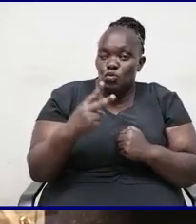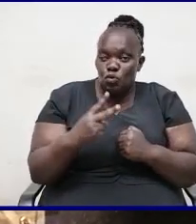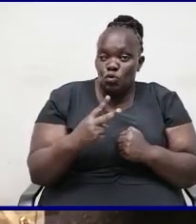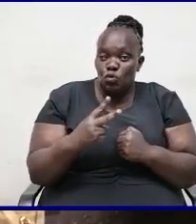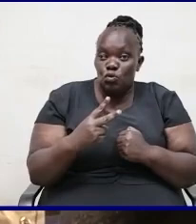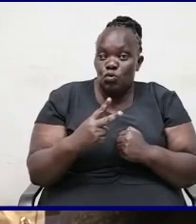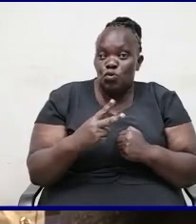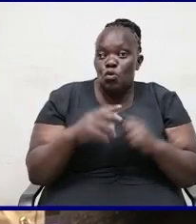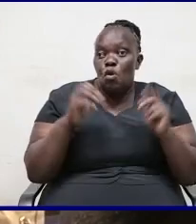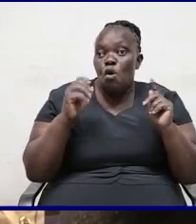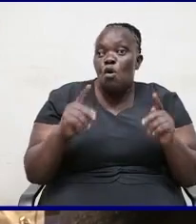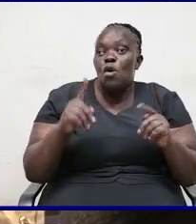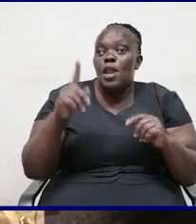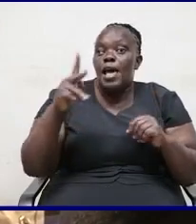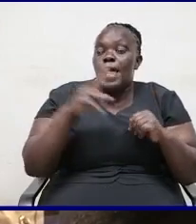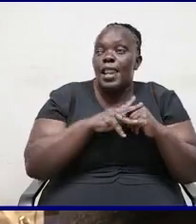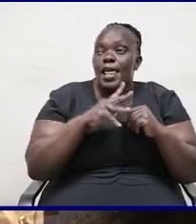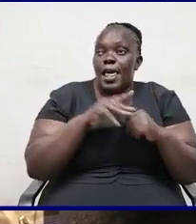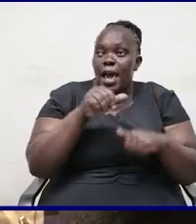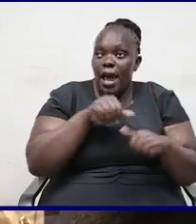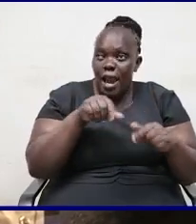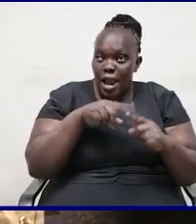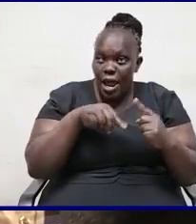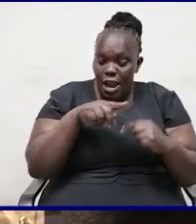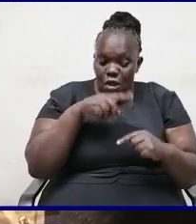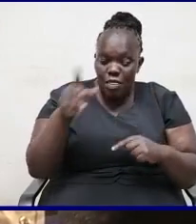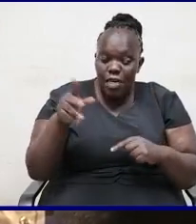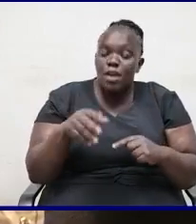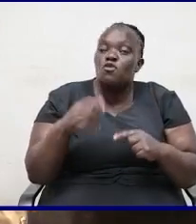1982. Wow. 19 around there.